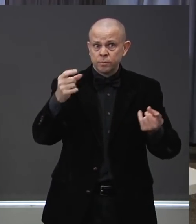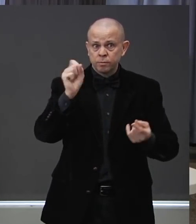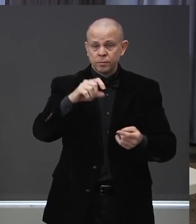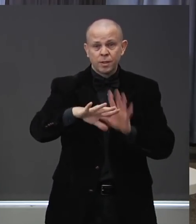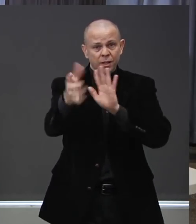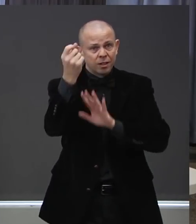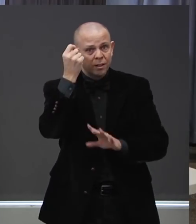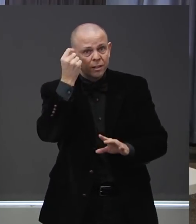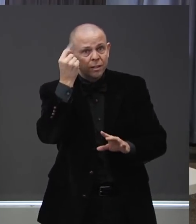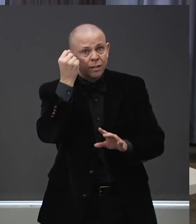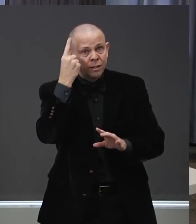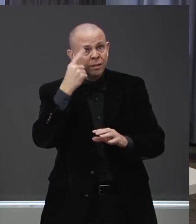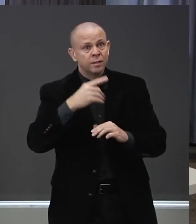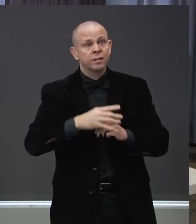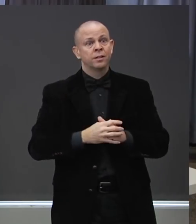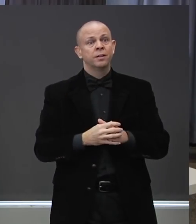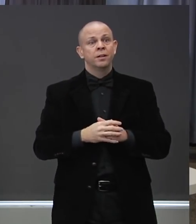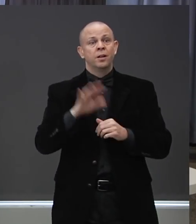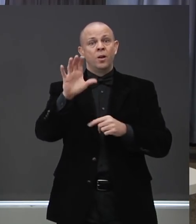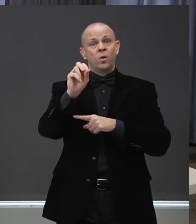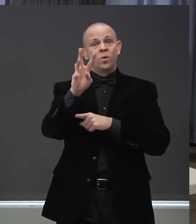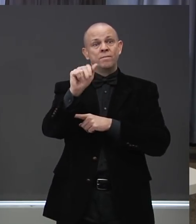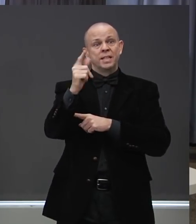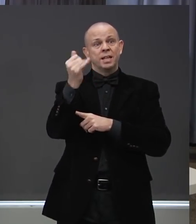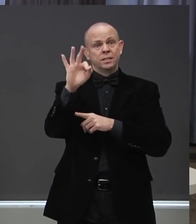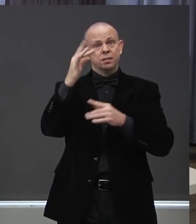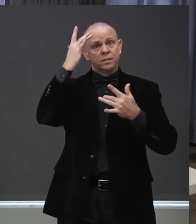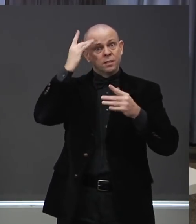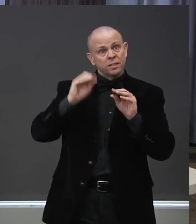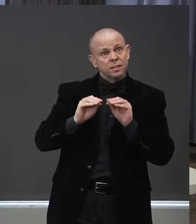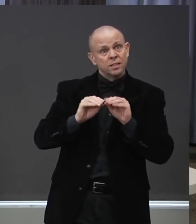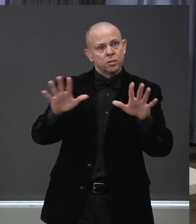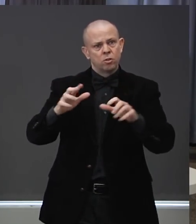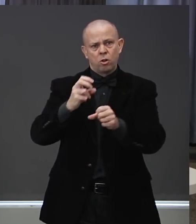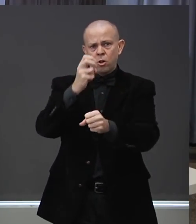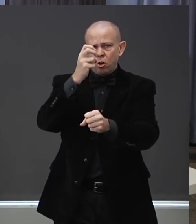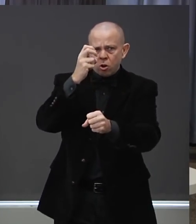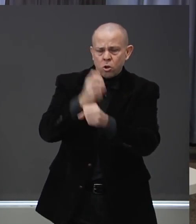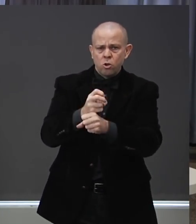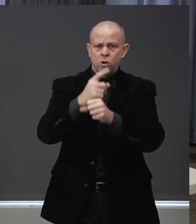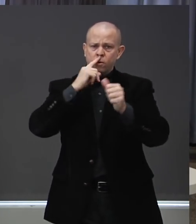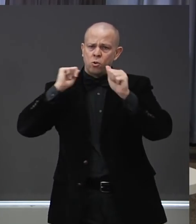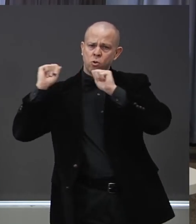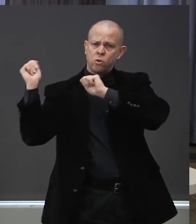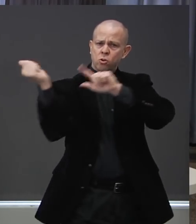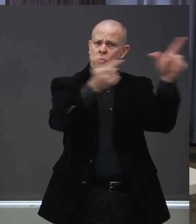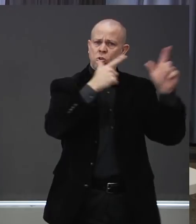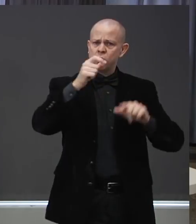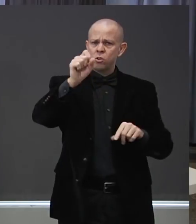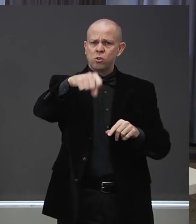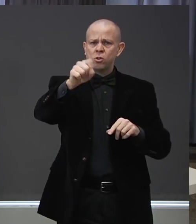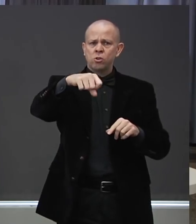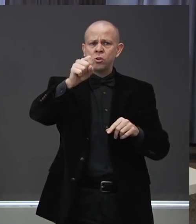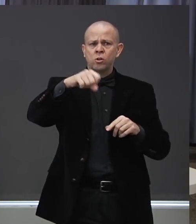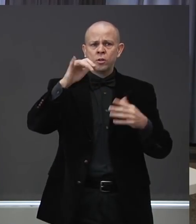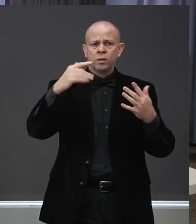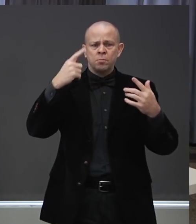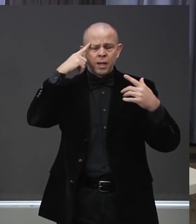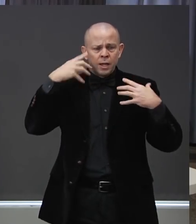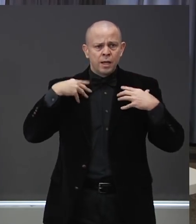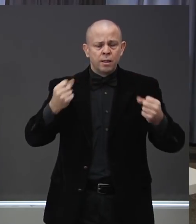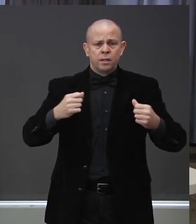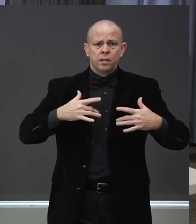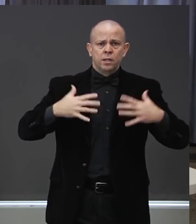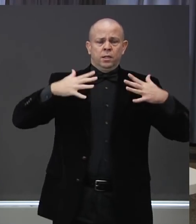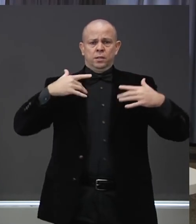know, this COVID pandemic is difficult for everybody in terms of our mental health, anxiety, depression. These are things that many,